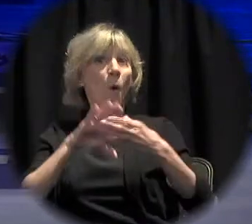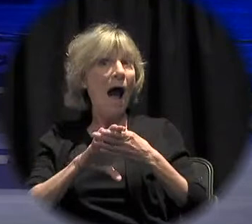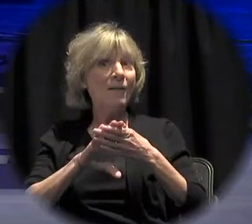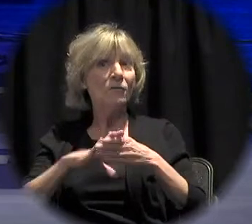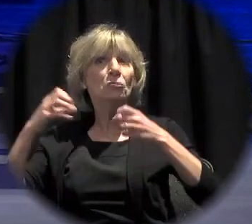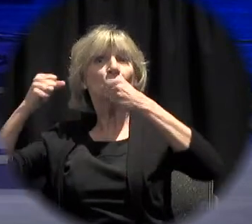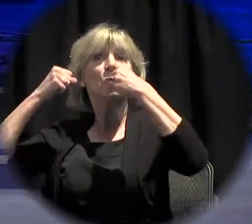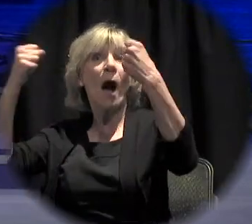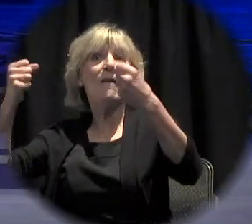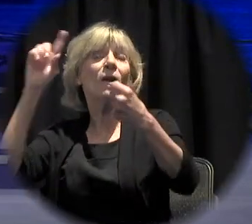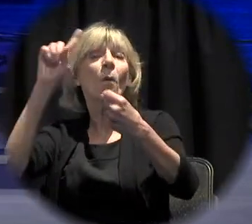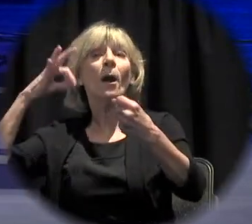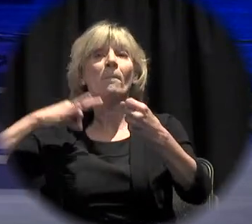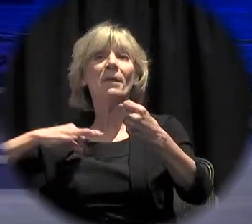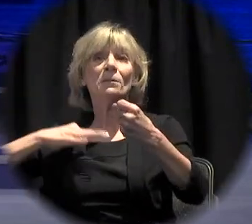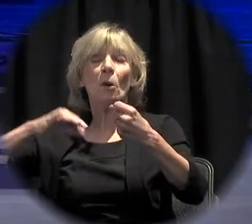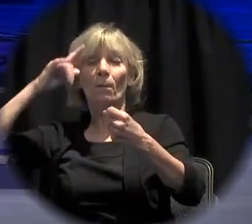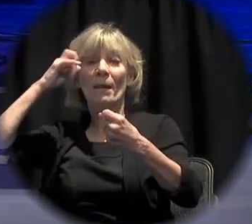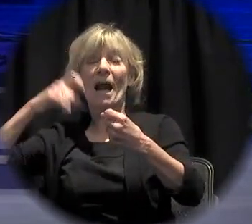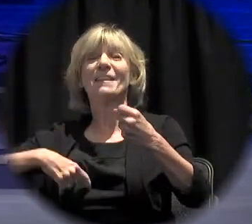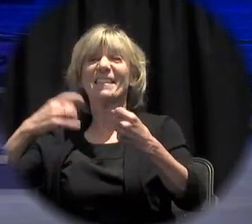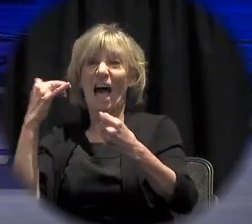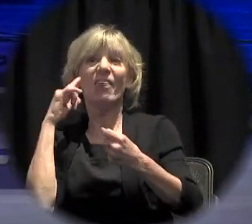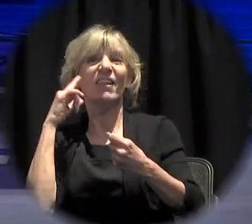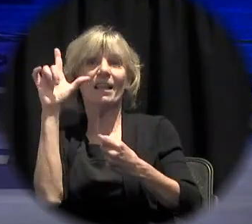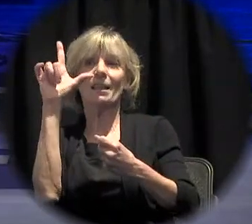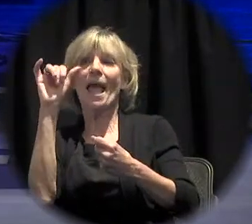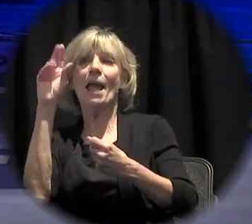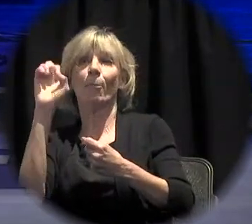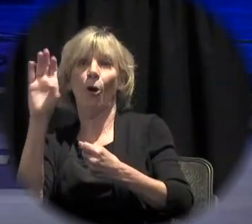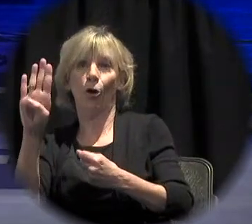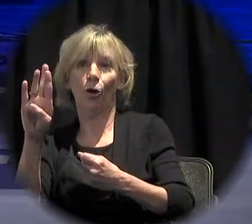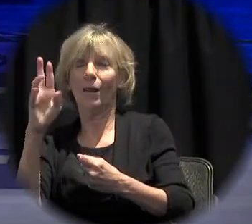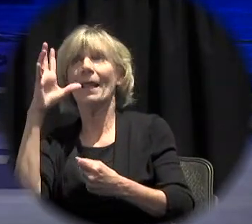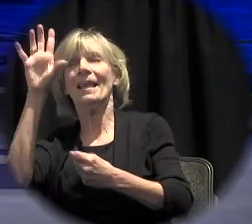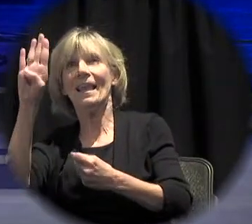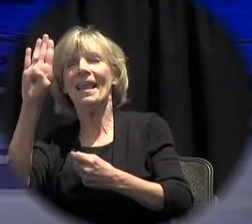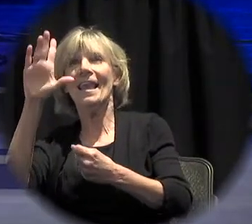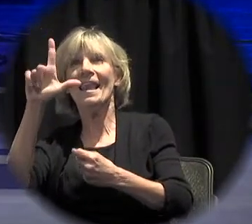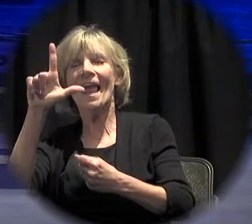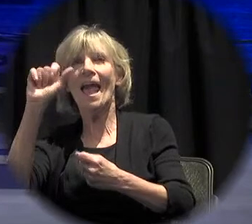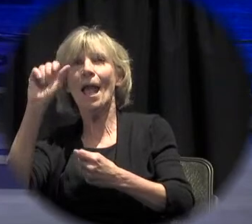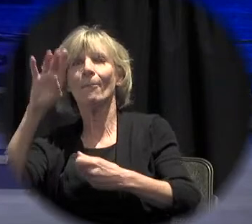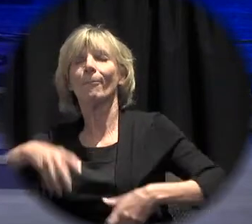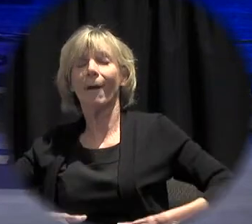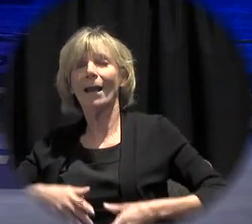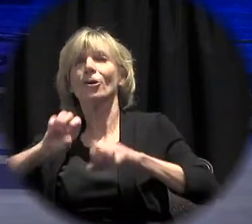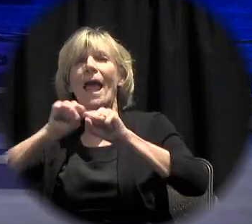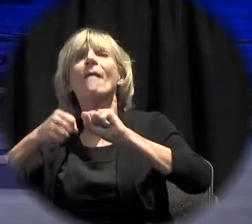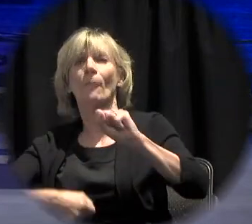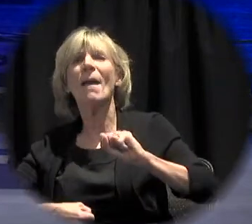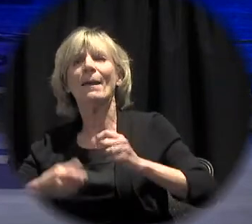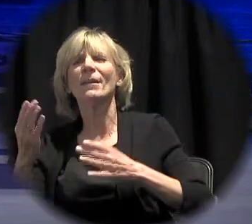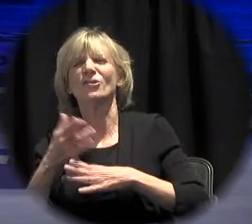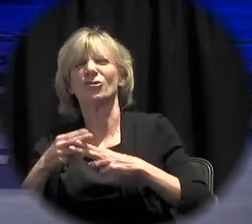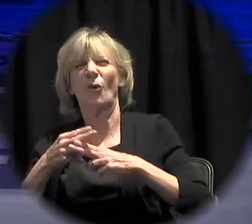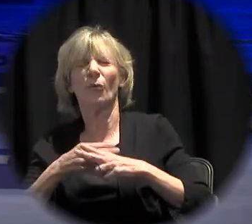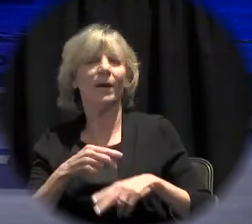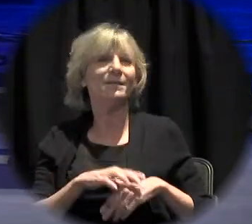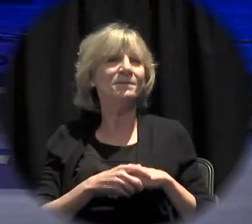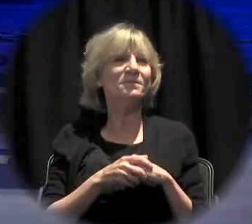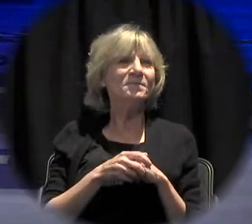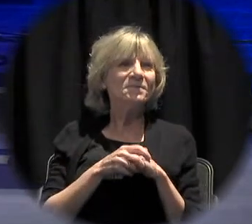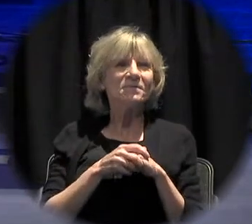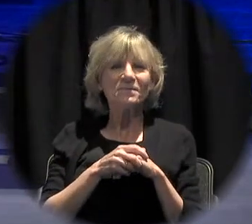call this morning that things might be going on. So we're excited about that, and we are even more excited, honestly, that our kids are walking with the